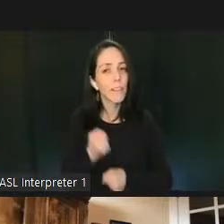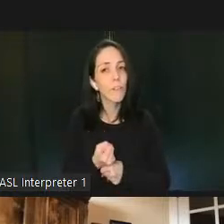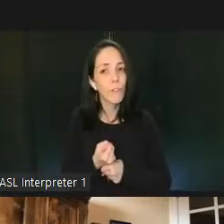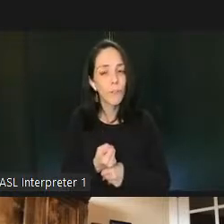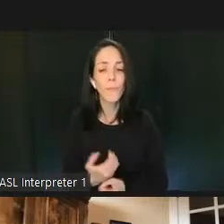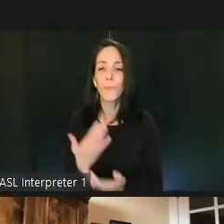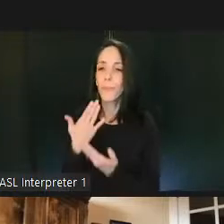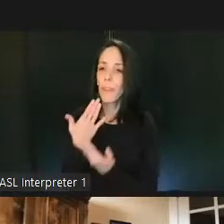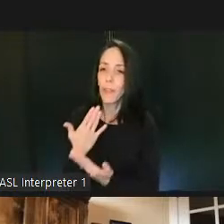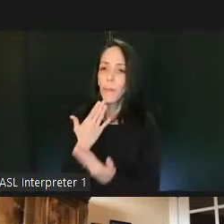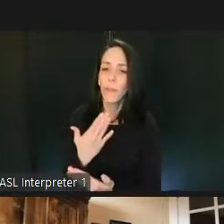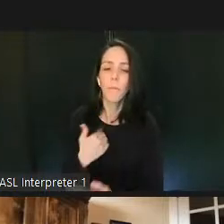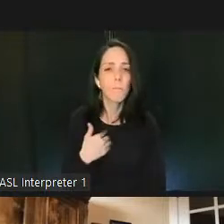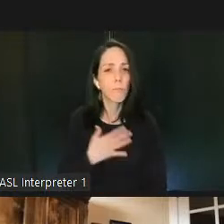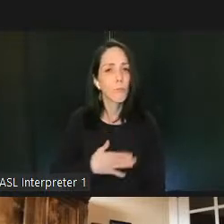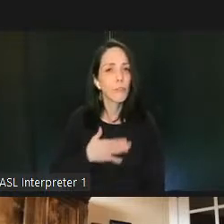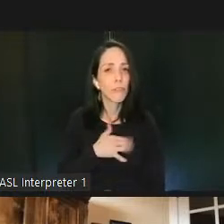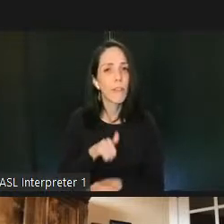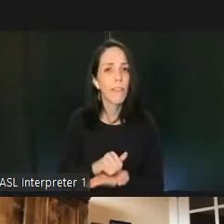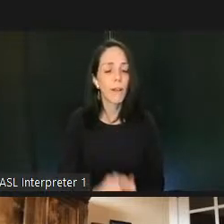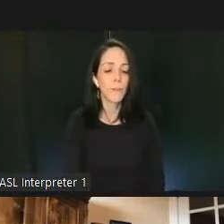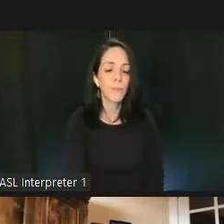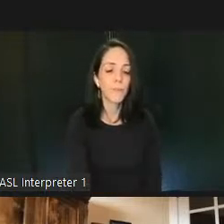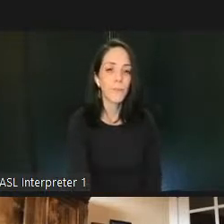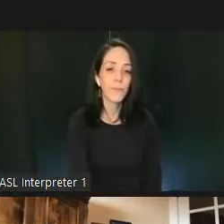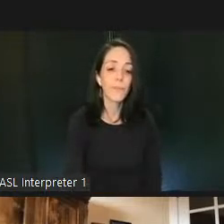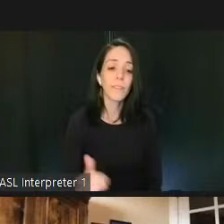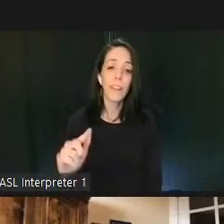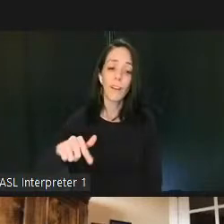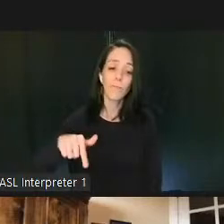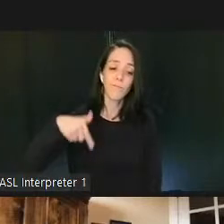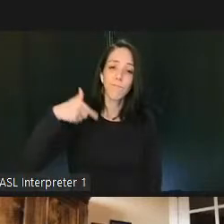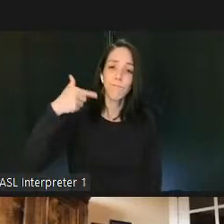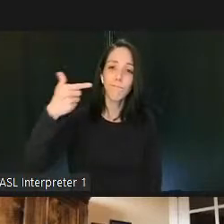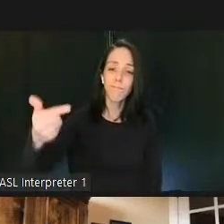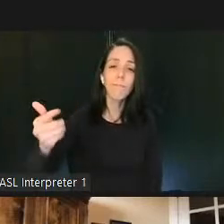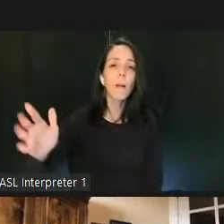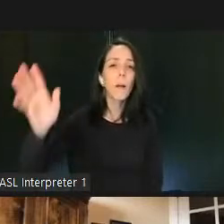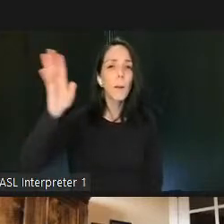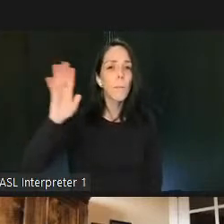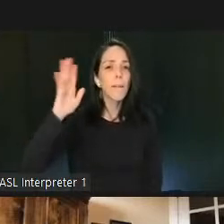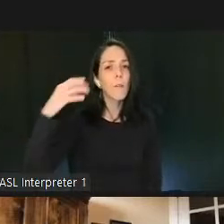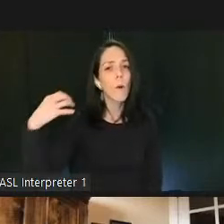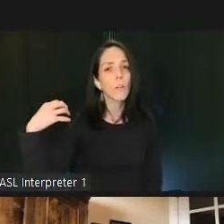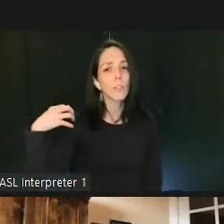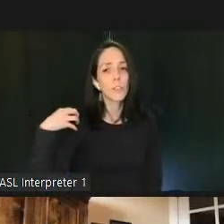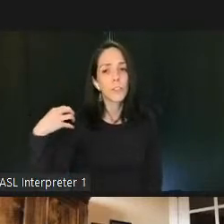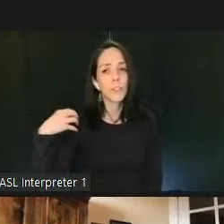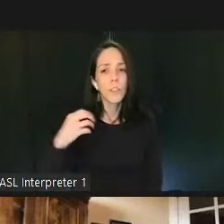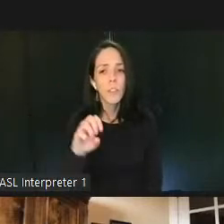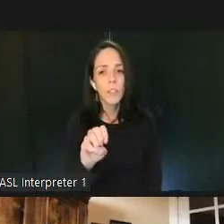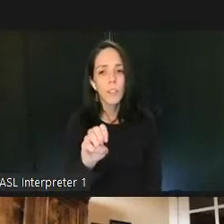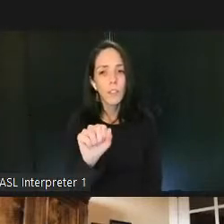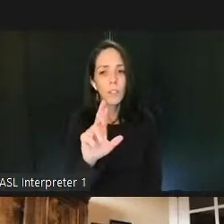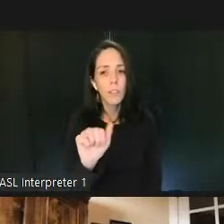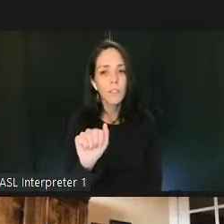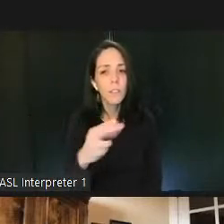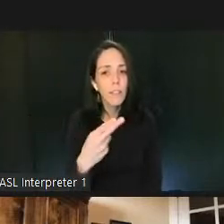Thank you. I appreciate that. And now I'm going to turn it over to prior chair, Ms. Sarah Beachy, who will start the